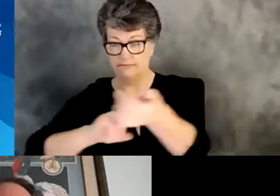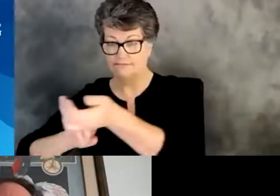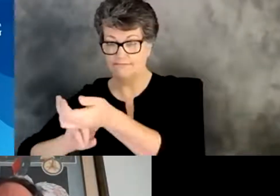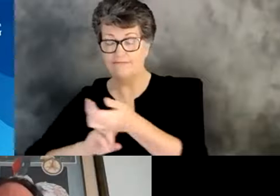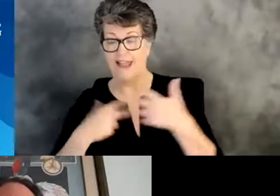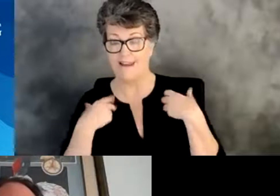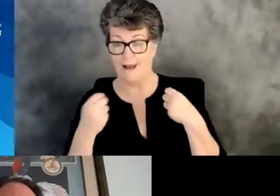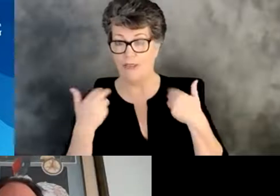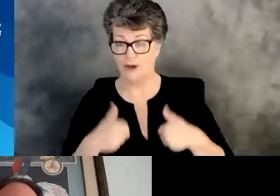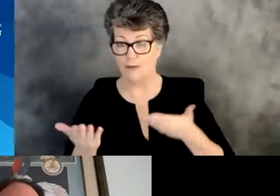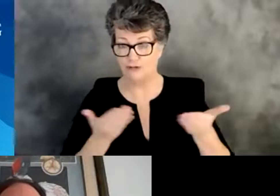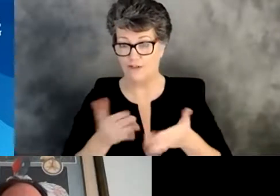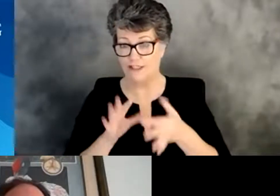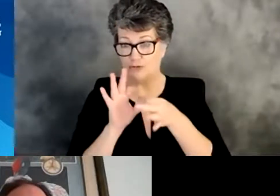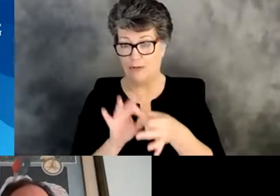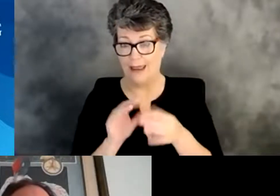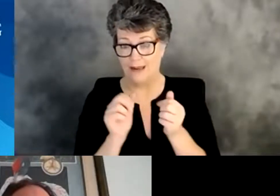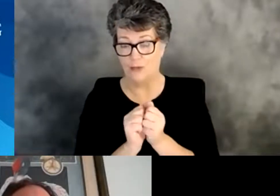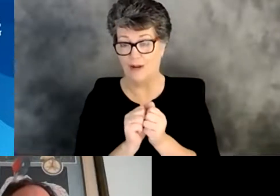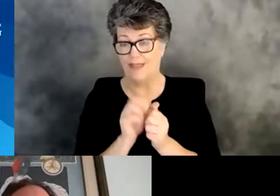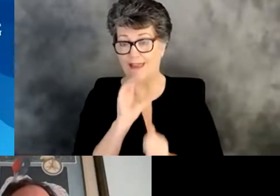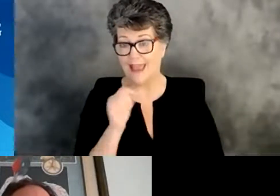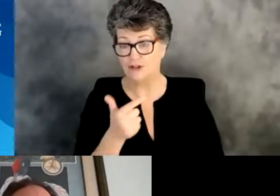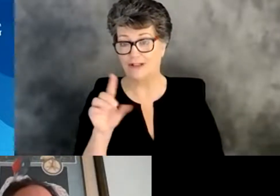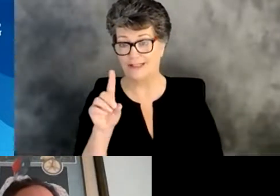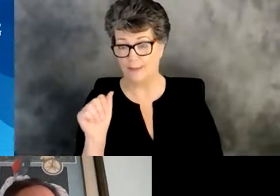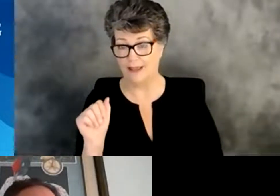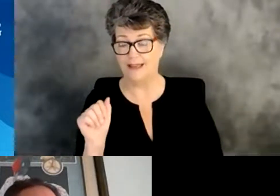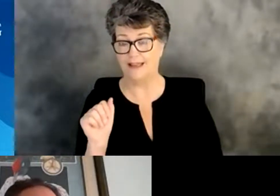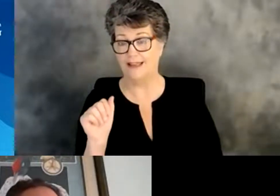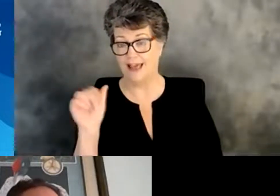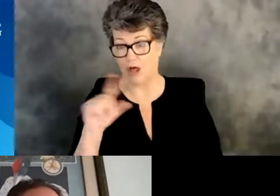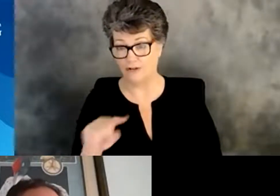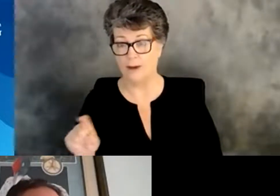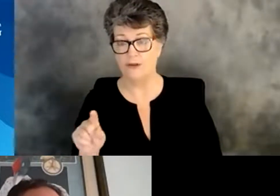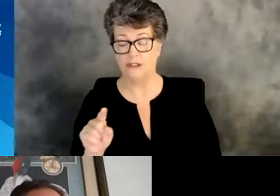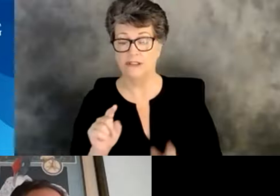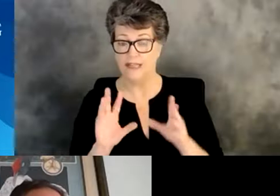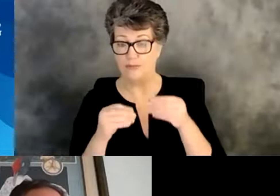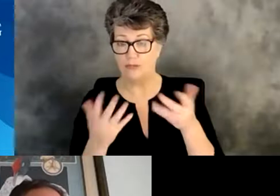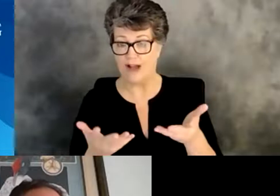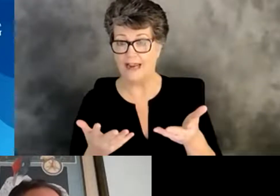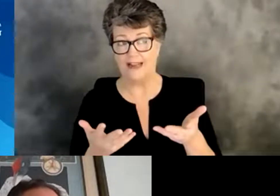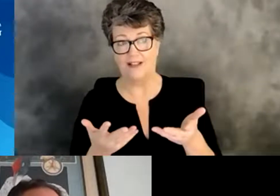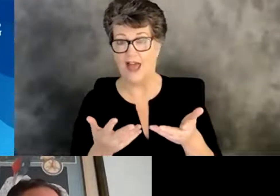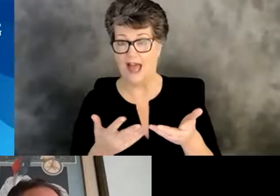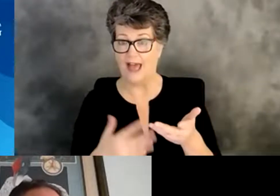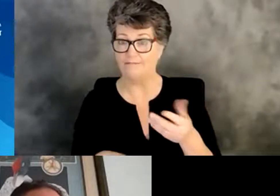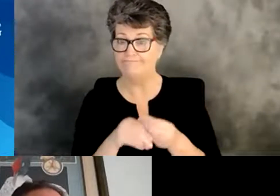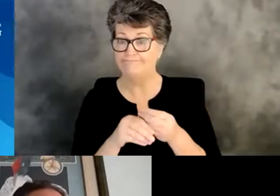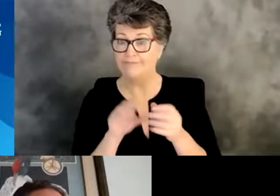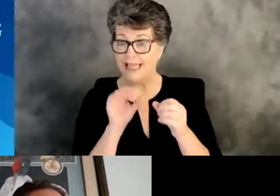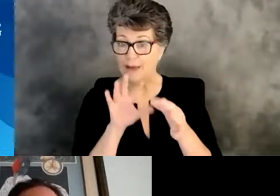Services area related to aging, disability, and Alzheimer's, and providing that additional input in a more